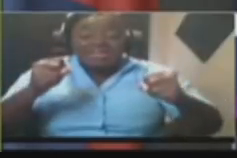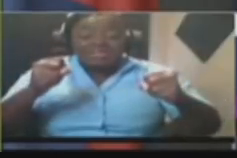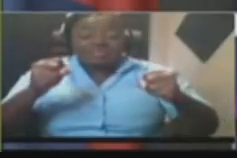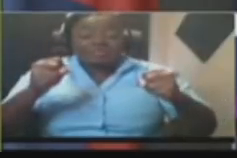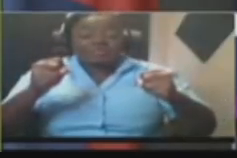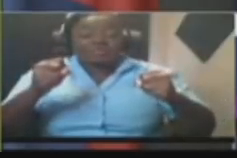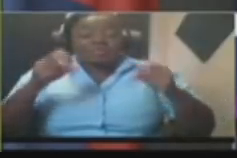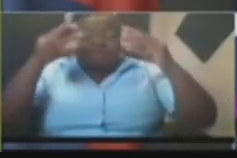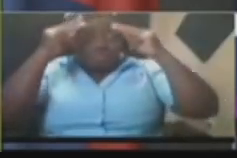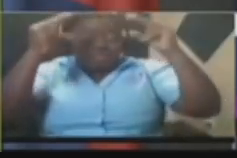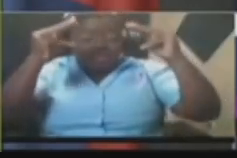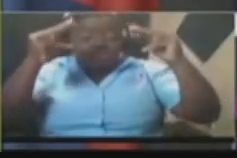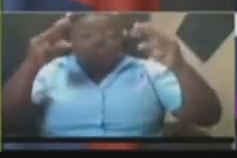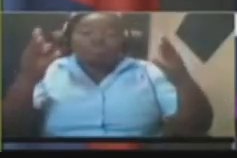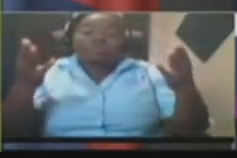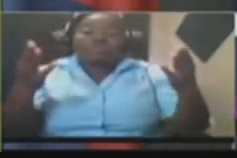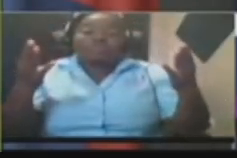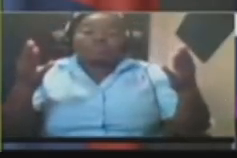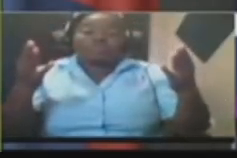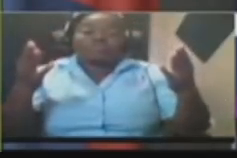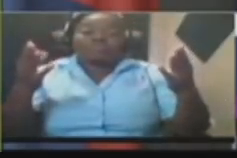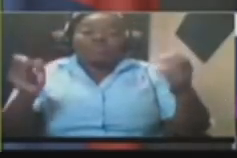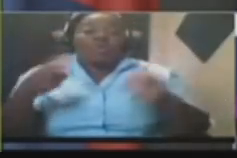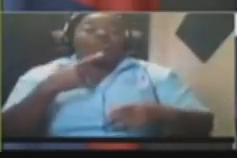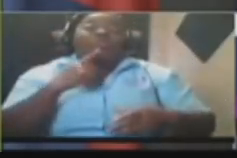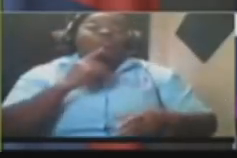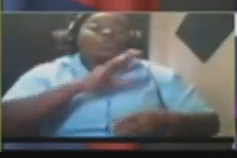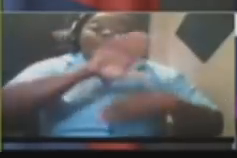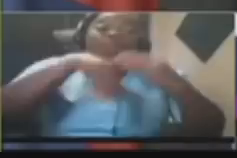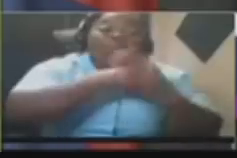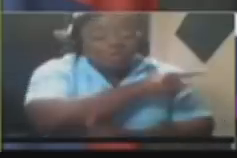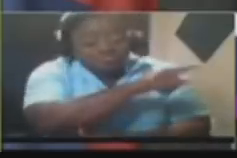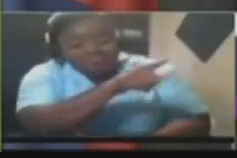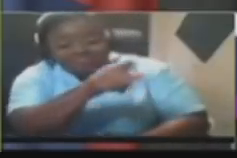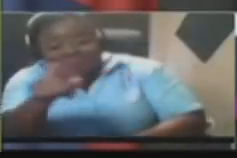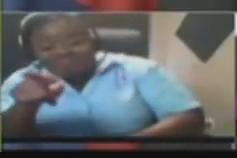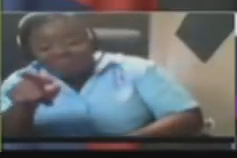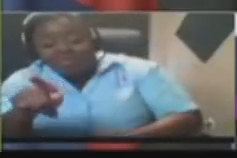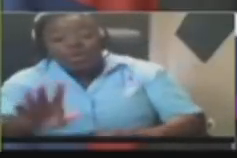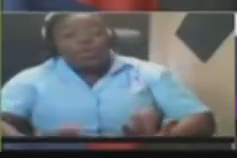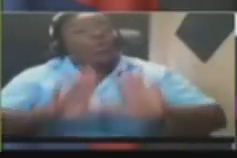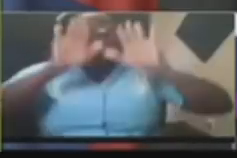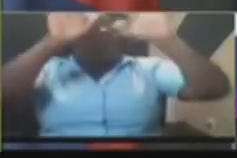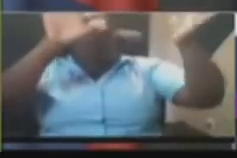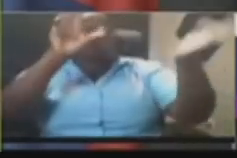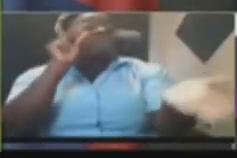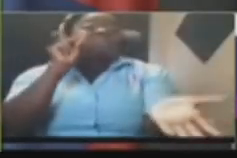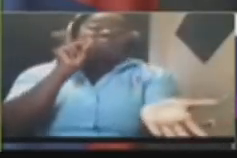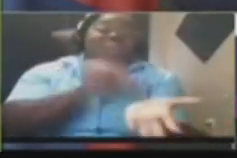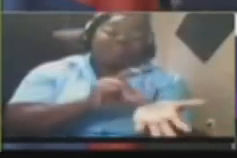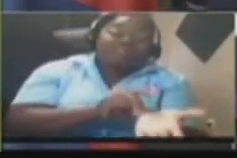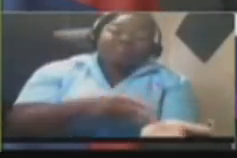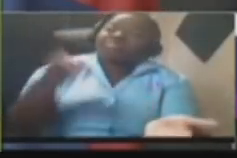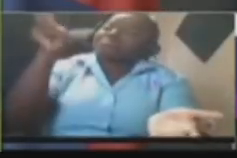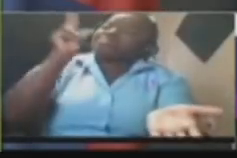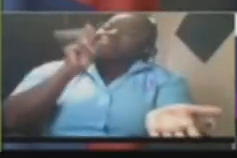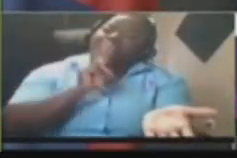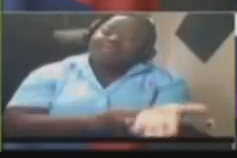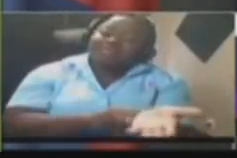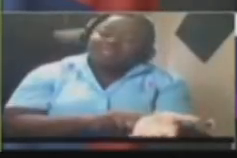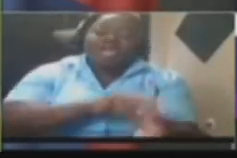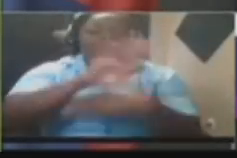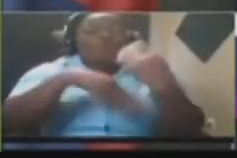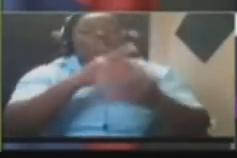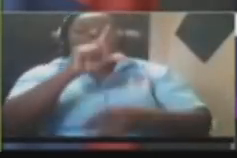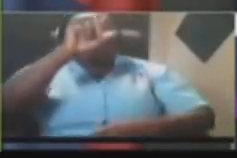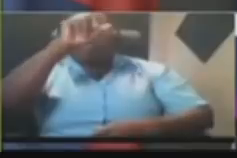Because I want to draw to your attention, all of you, all these wonderful doctors and nurses and all these hundreds and thousands